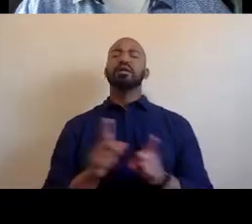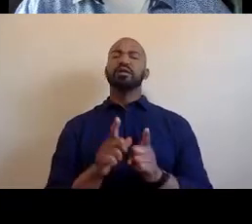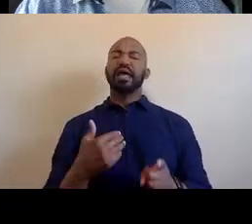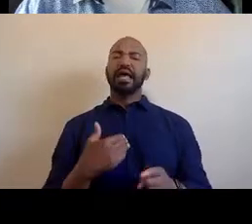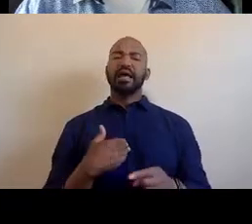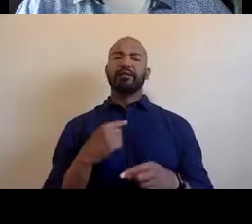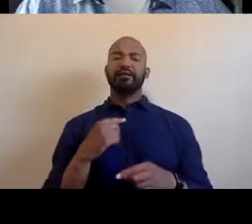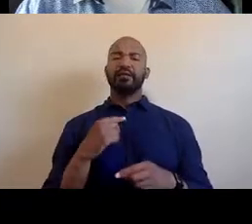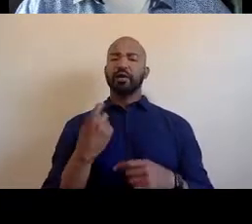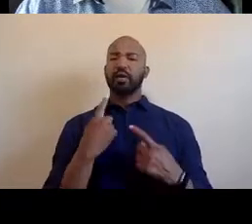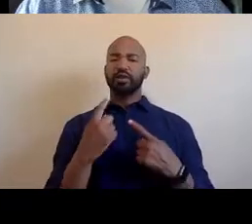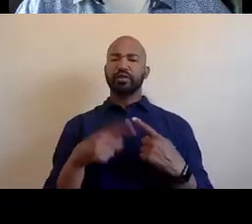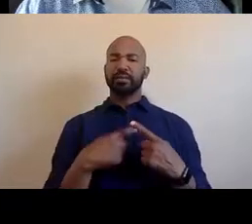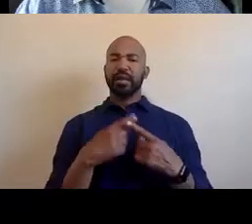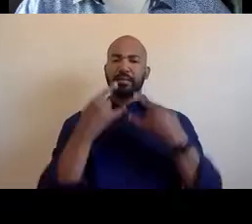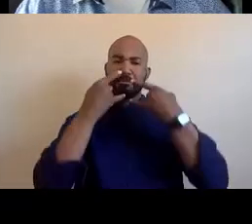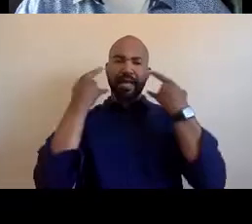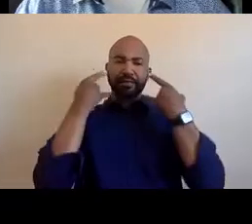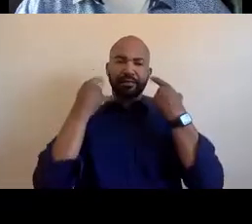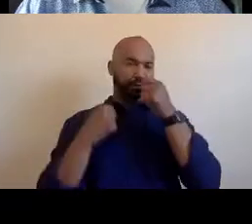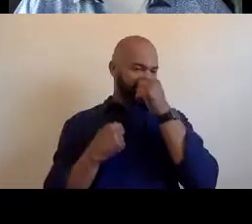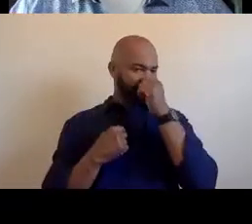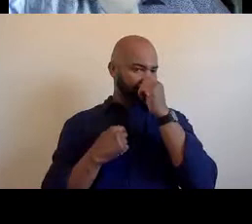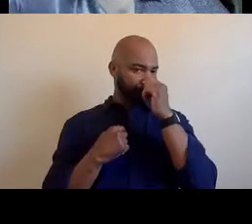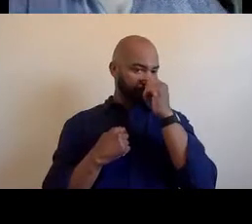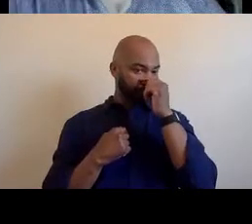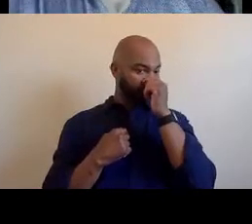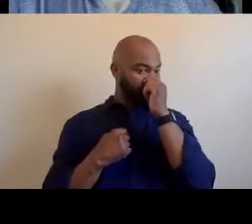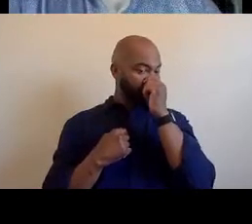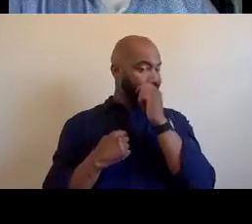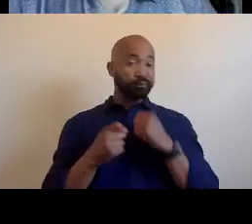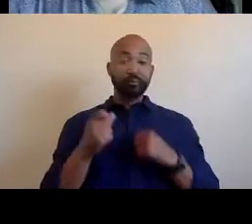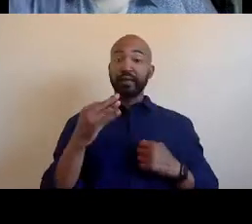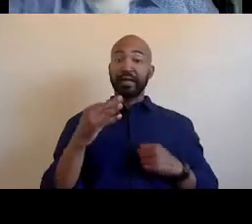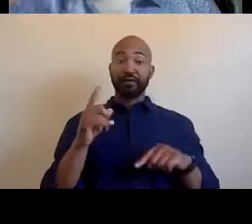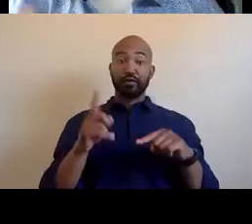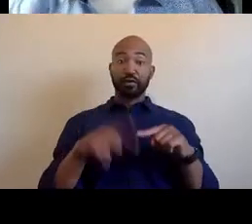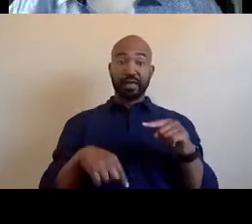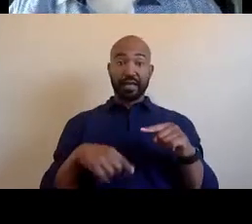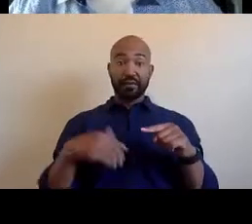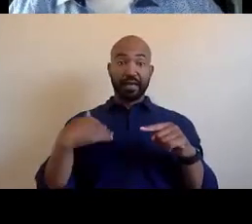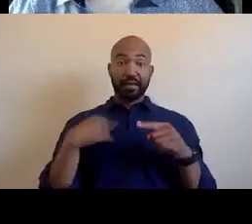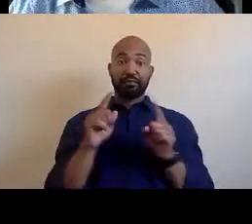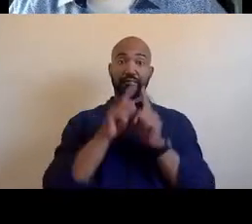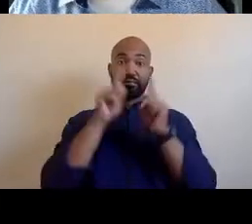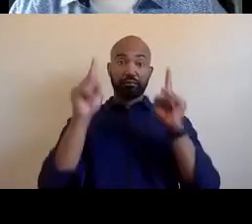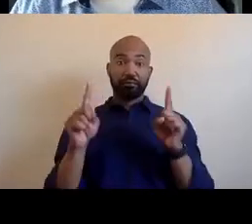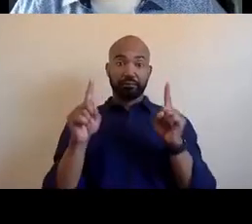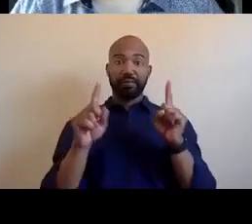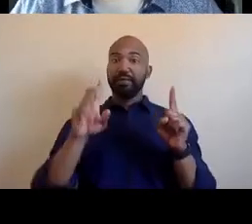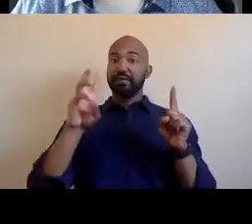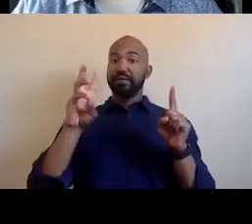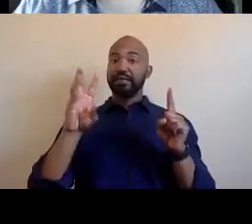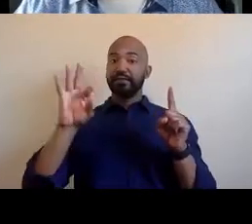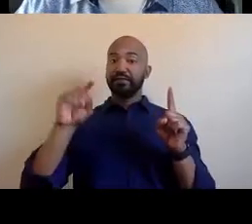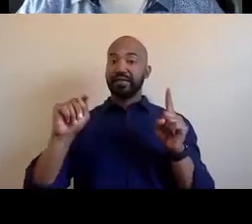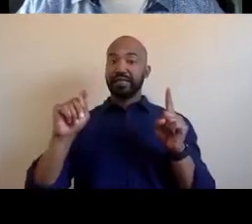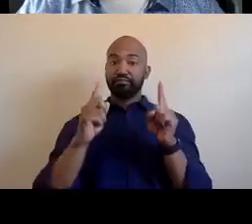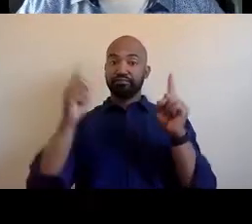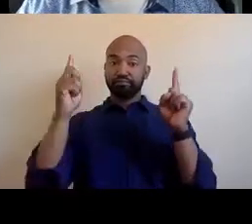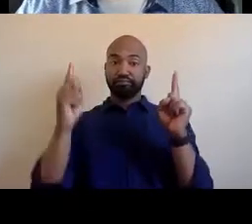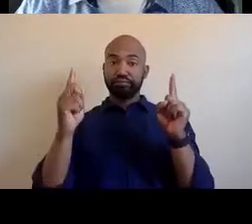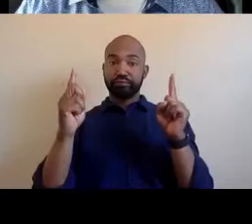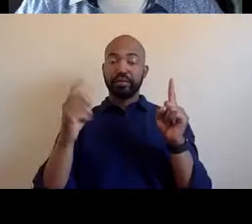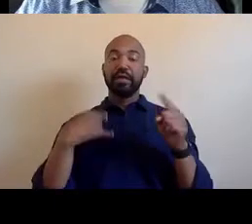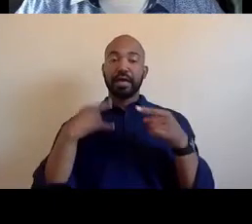say that if you can't keep a 6-foot distance between people, to strongly consider a mask. But when you're outside there, that would